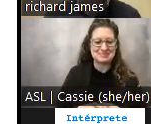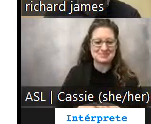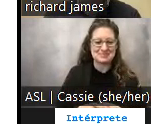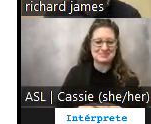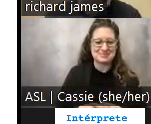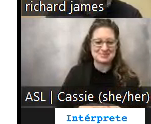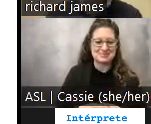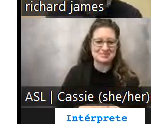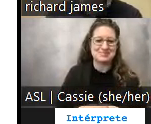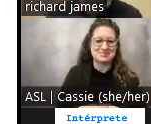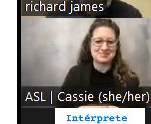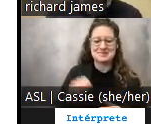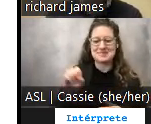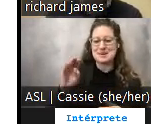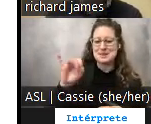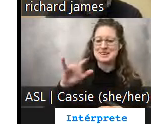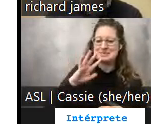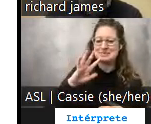Wonderful, thank you, Annabelle.